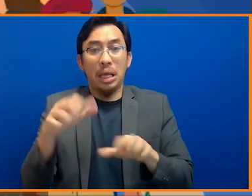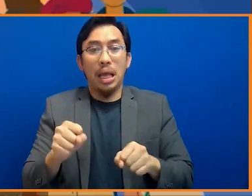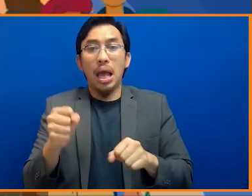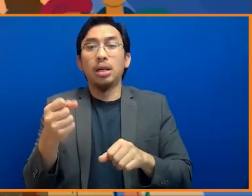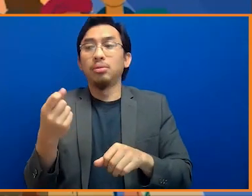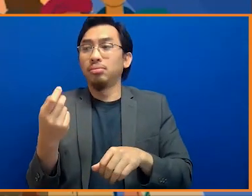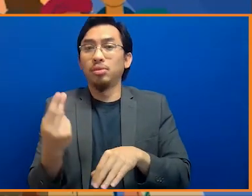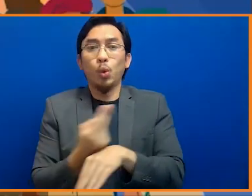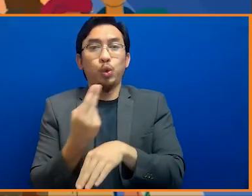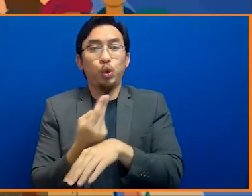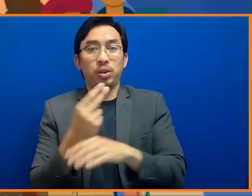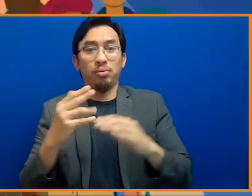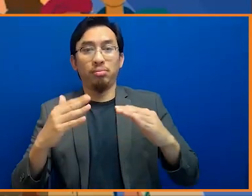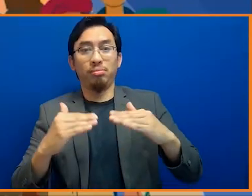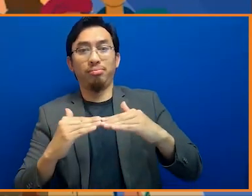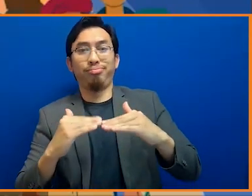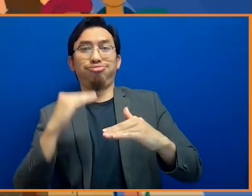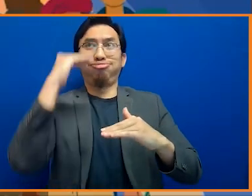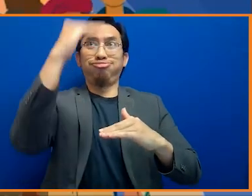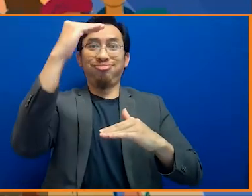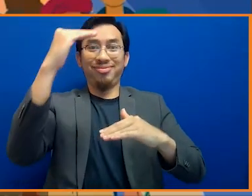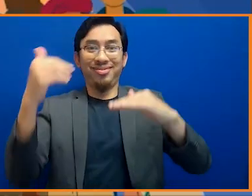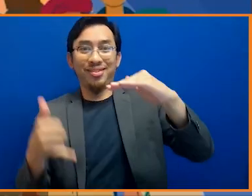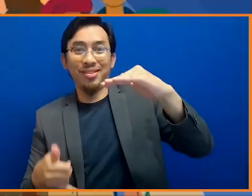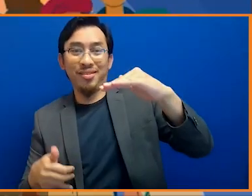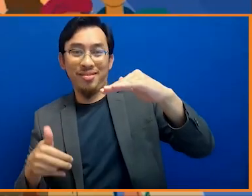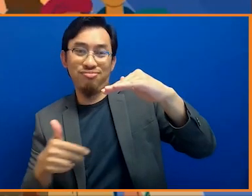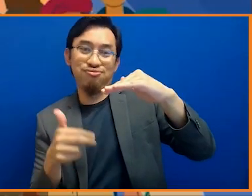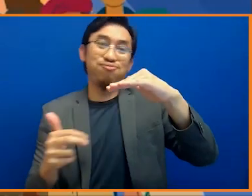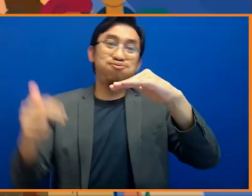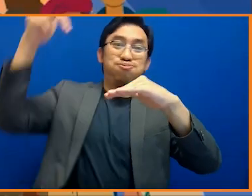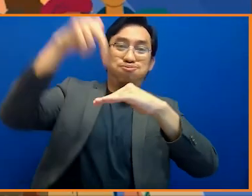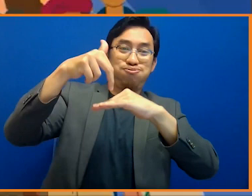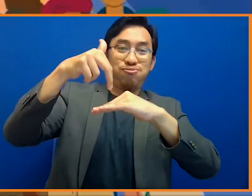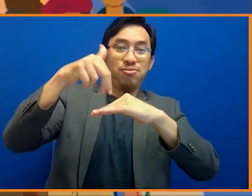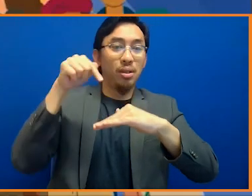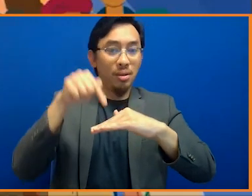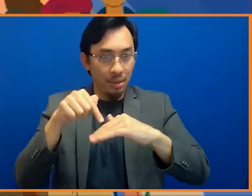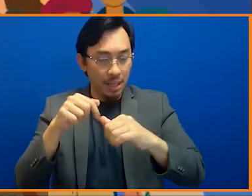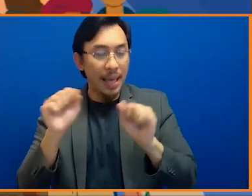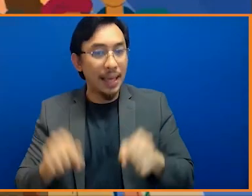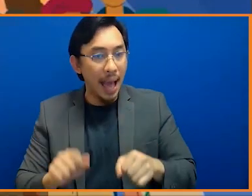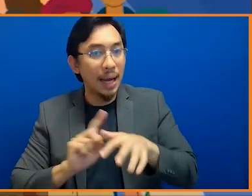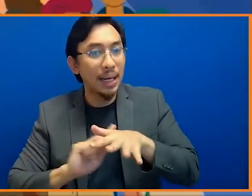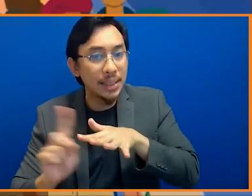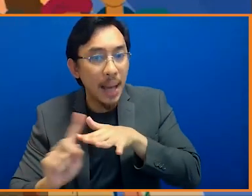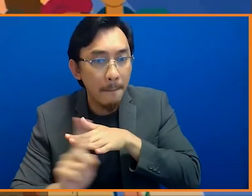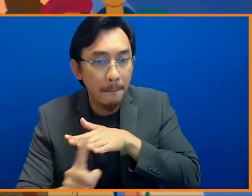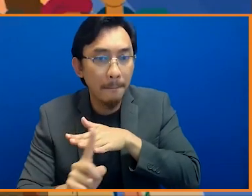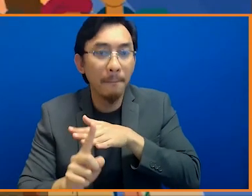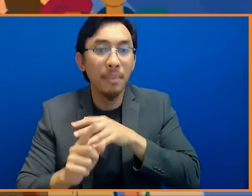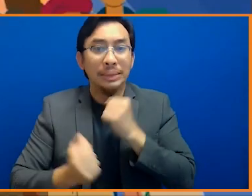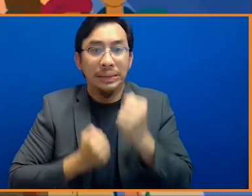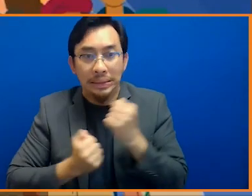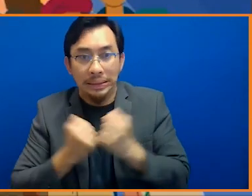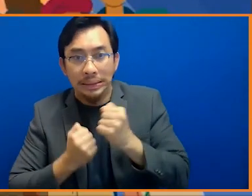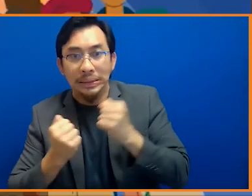the rooftop of the shop over here as alternative escape building instead of running away